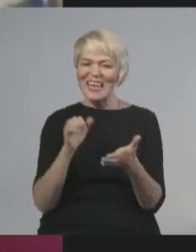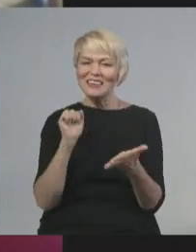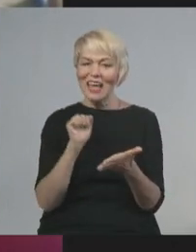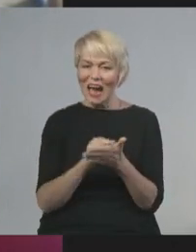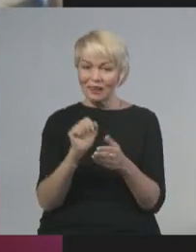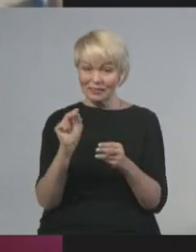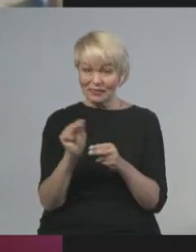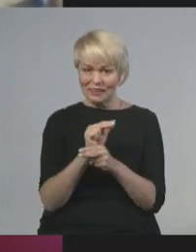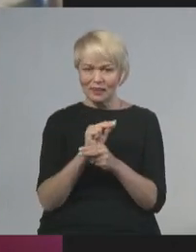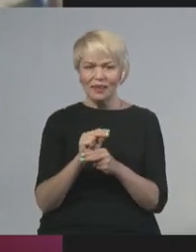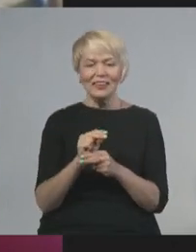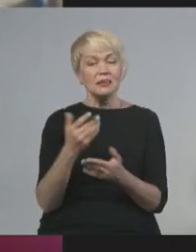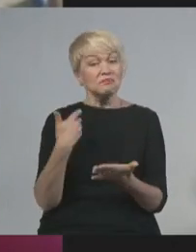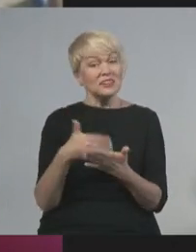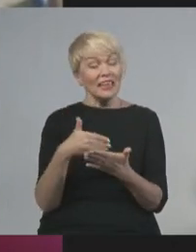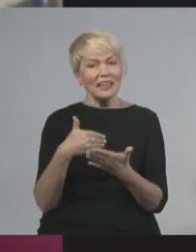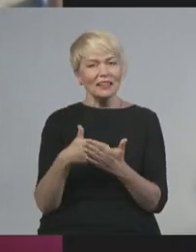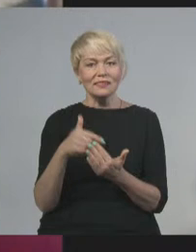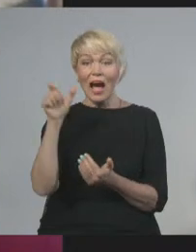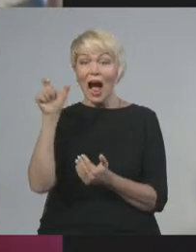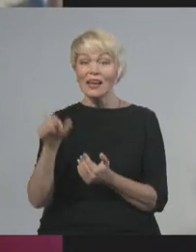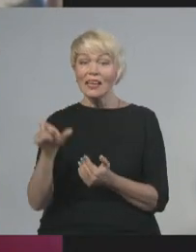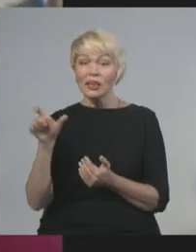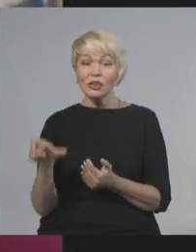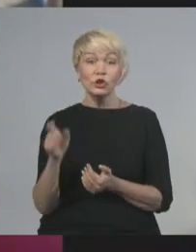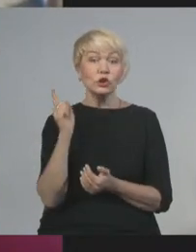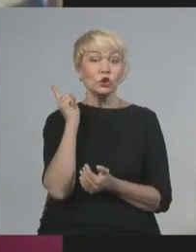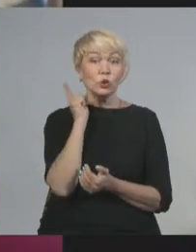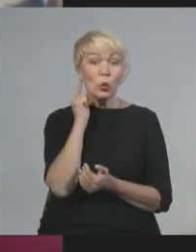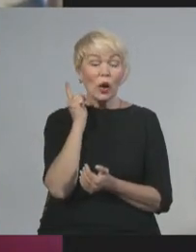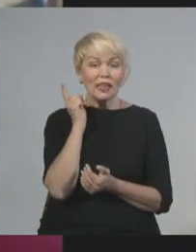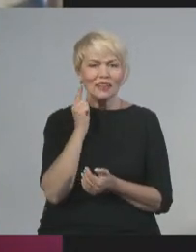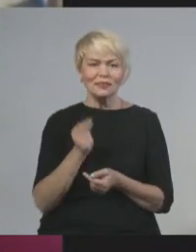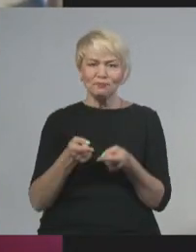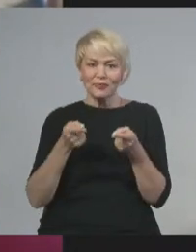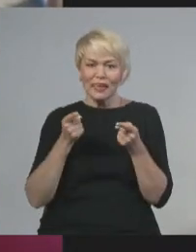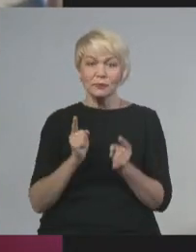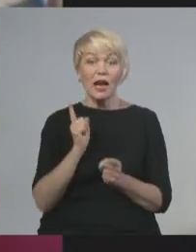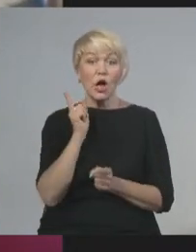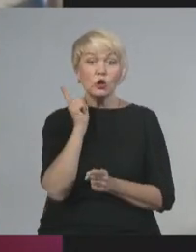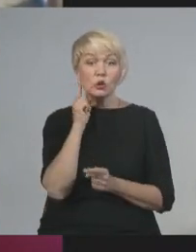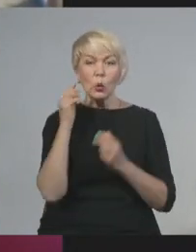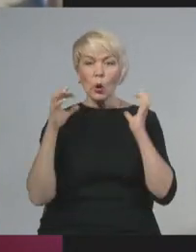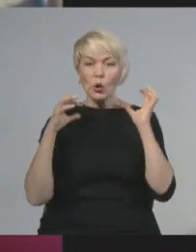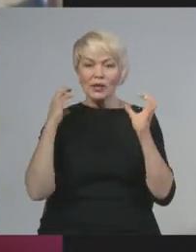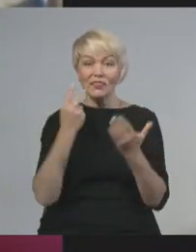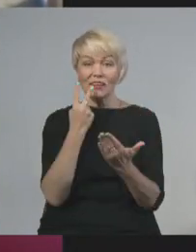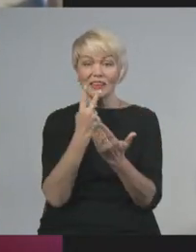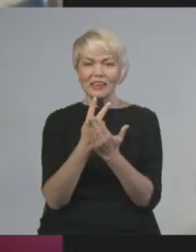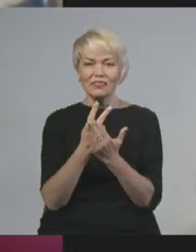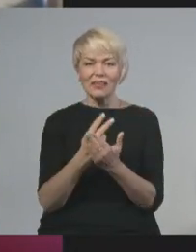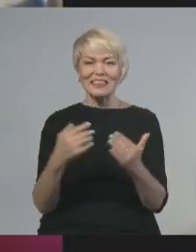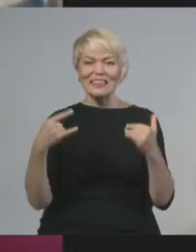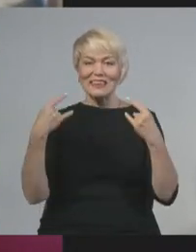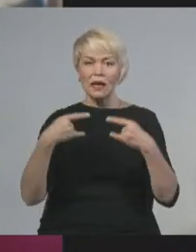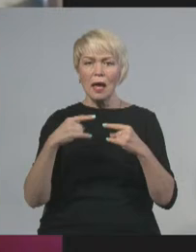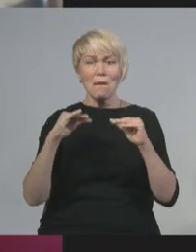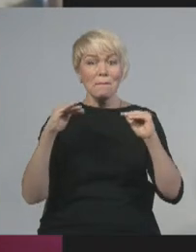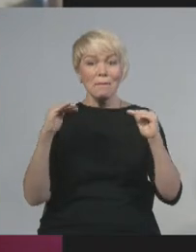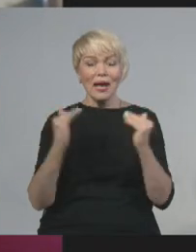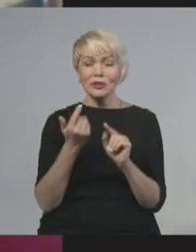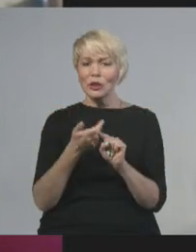radio listening to radio has decreased because we constantly hear the same people who are just available and willing to come to the